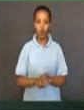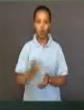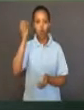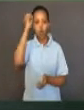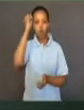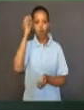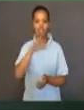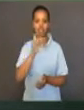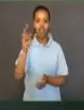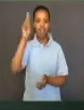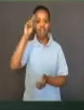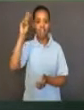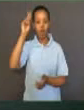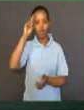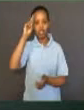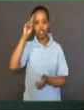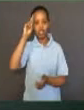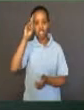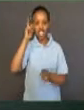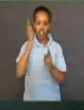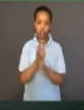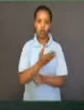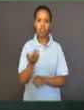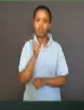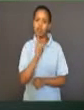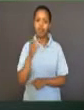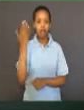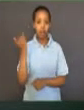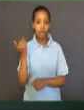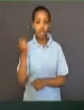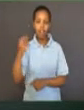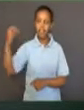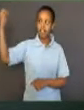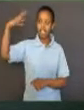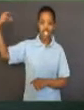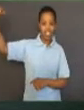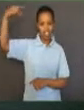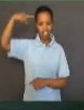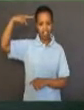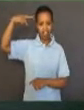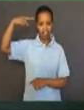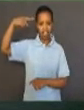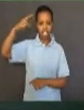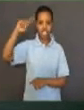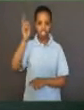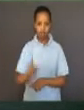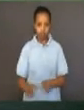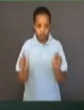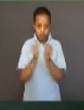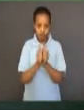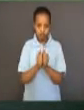Oparin and Haldane hypothesized that UV light, along with